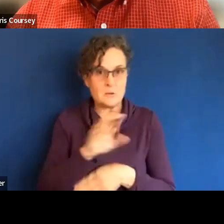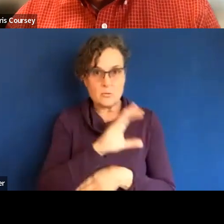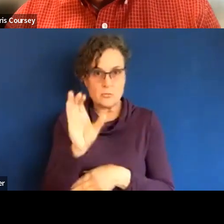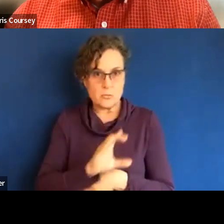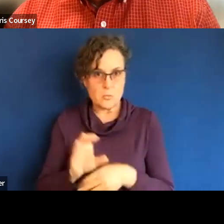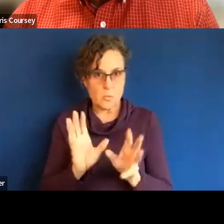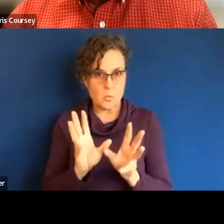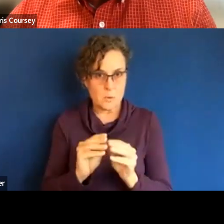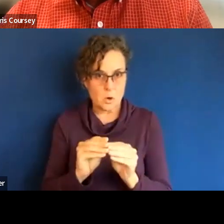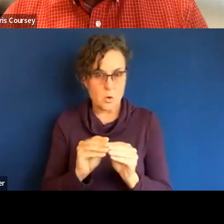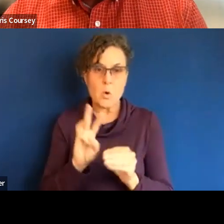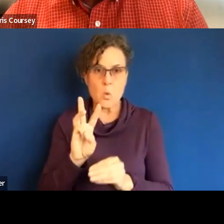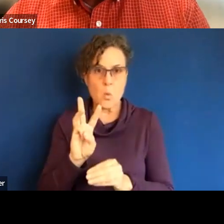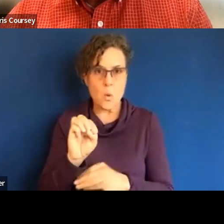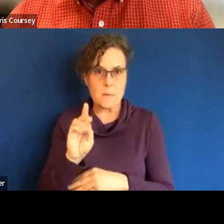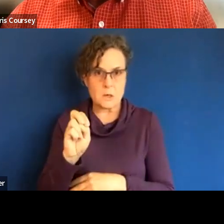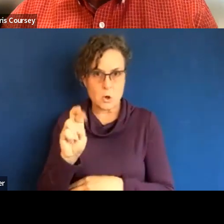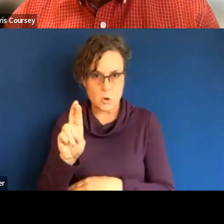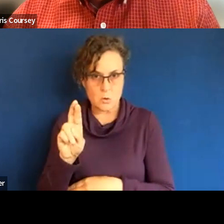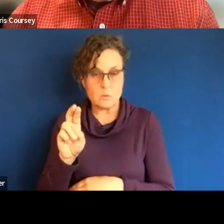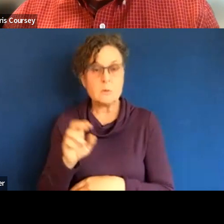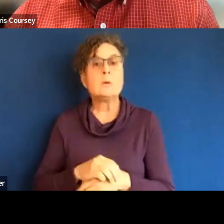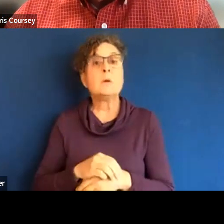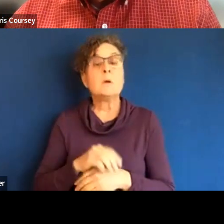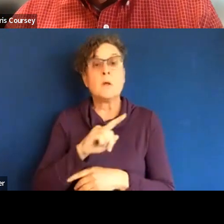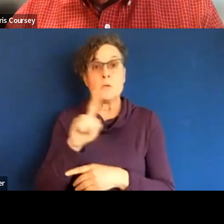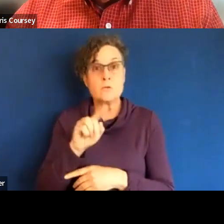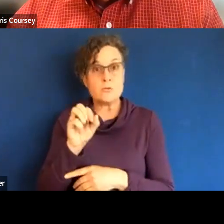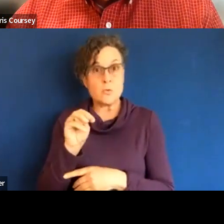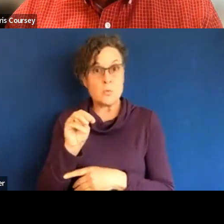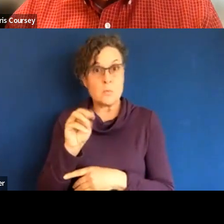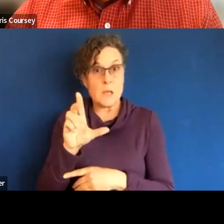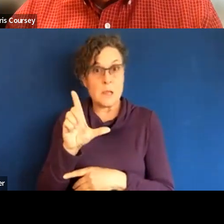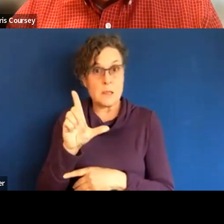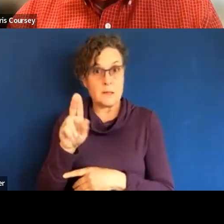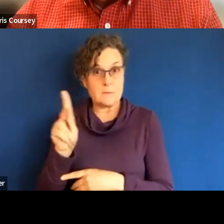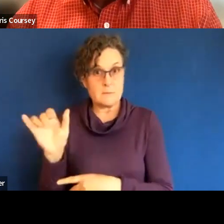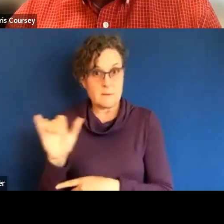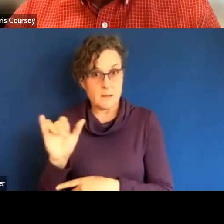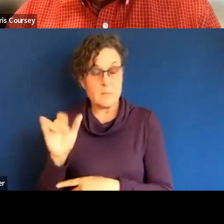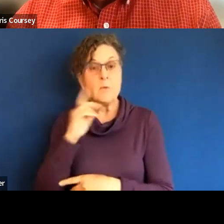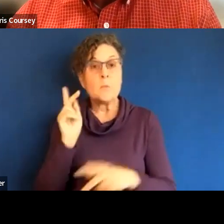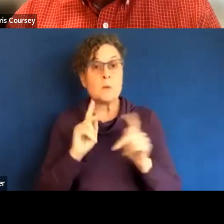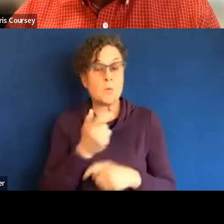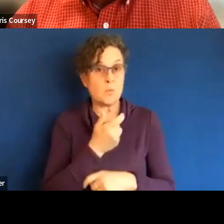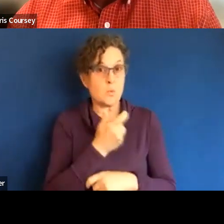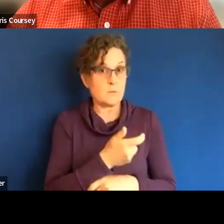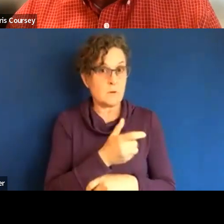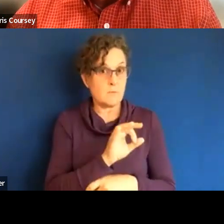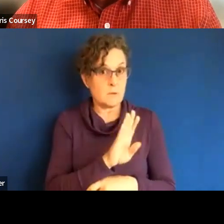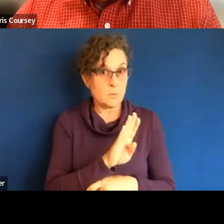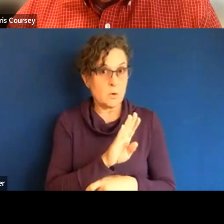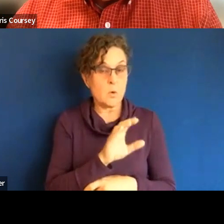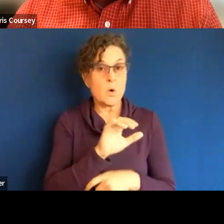Monday. You can use the same Zoom link for both meetings. And for the viewers watching on Facebook